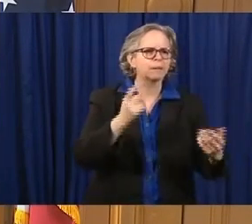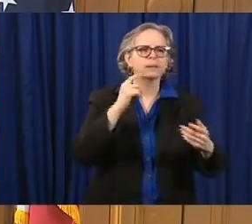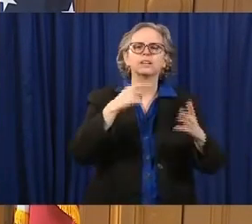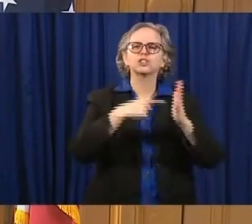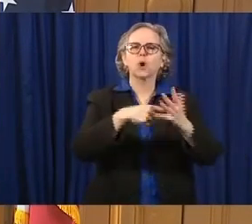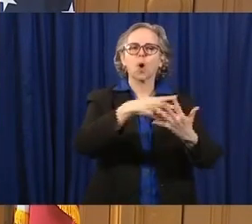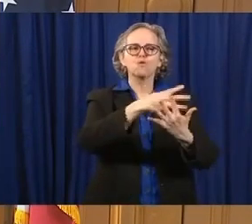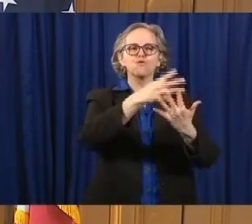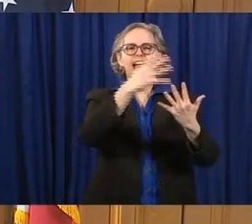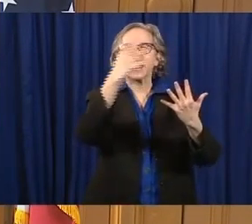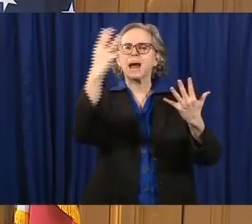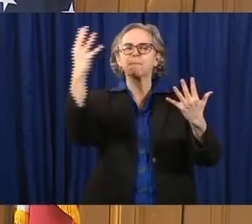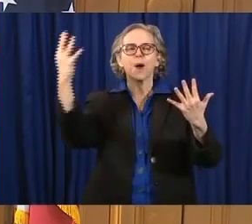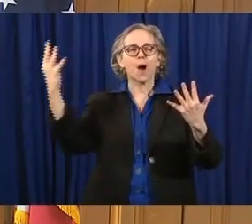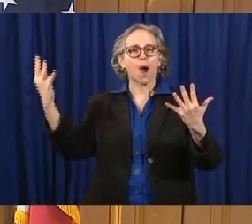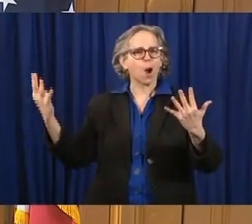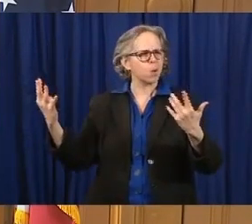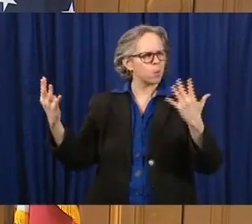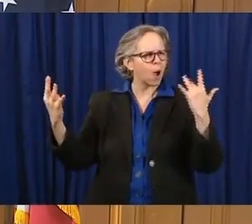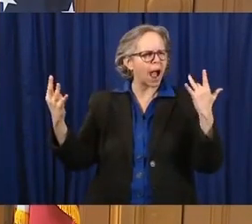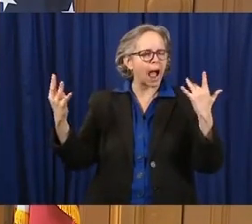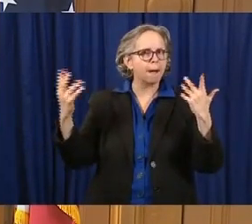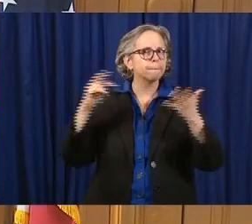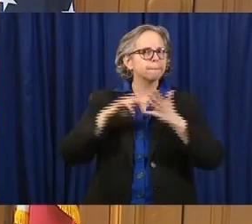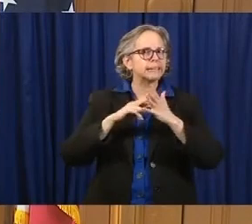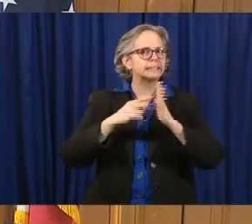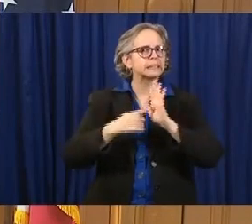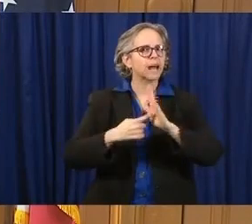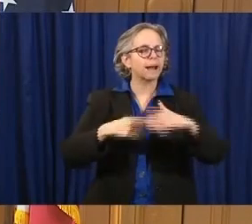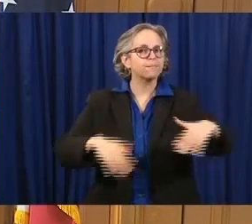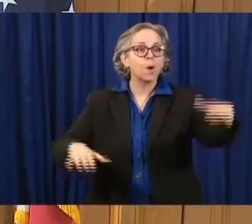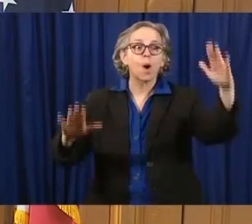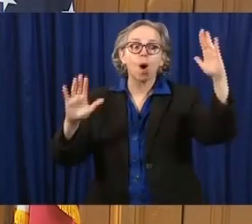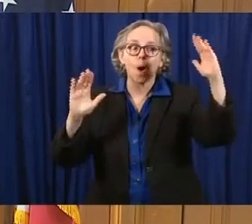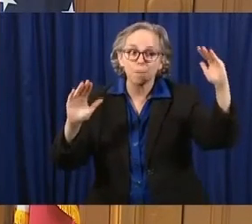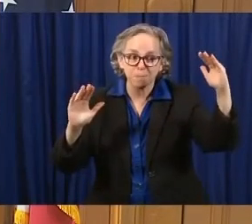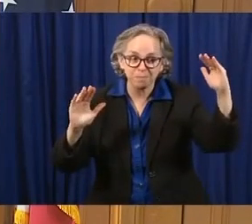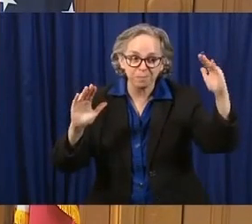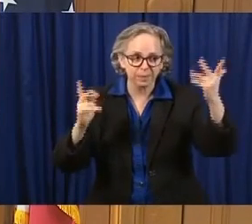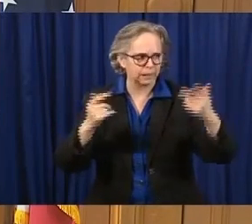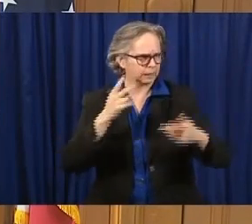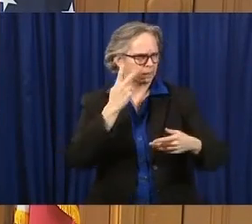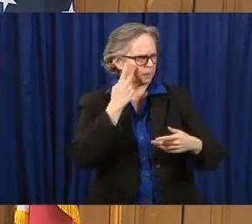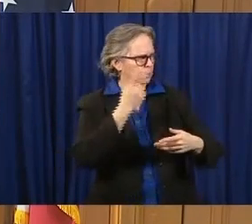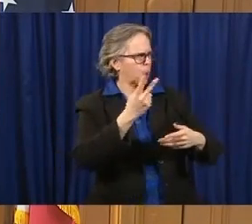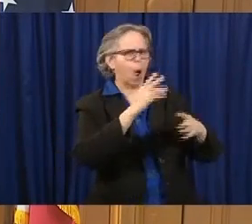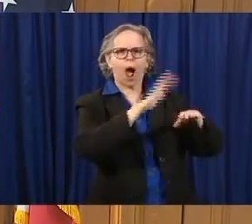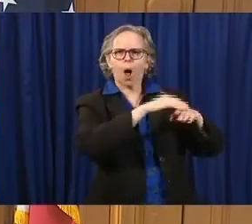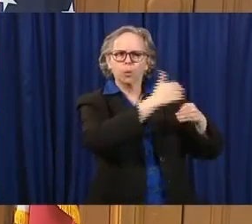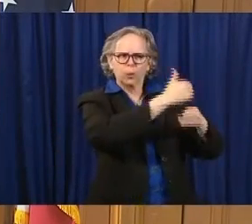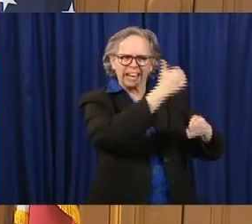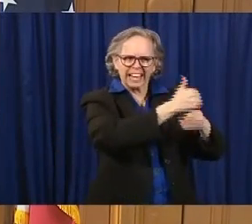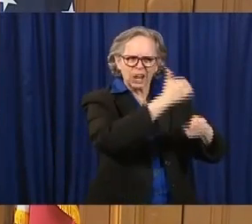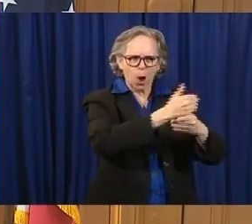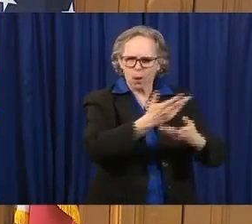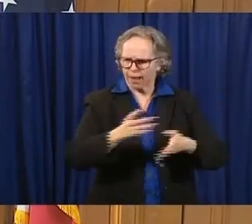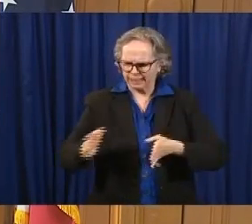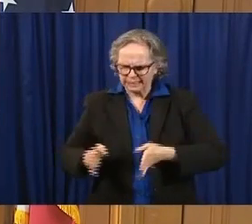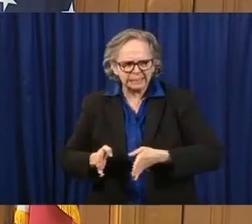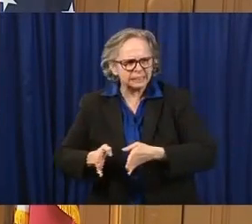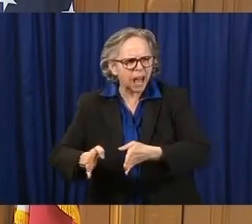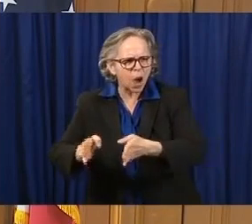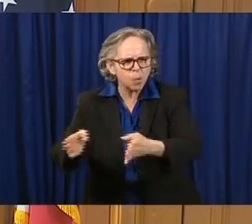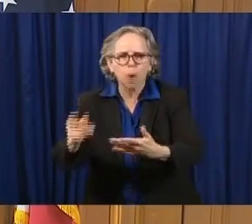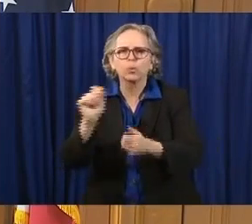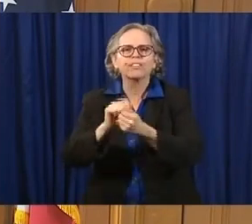hope. Some do with sidewalk chalk, homemade artwork, other materials that you can find at your home.